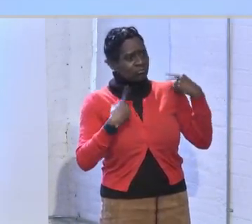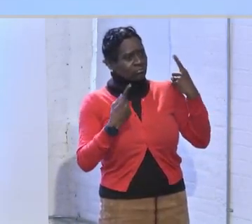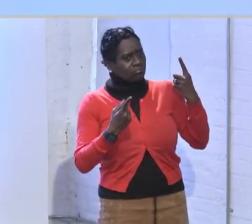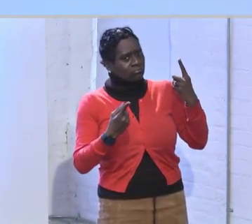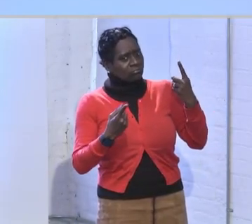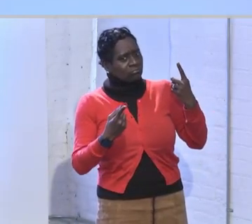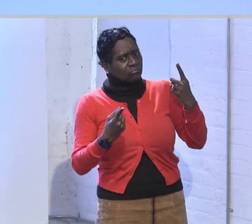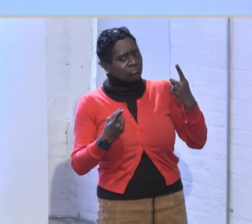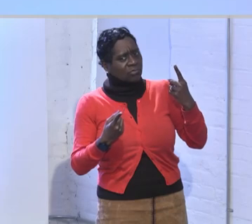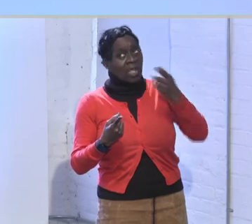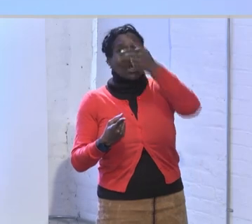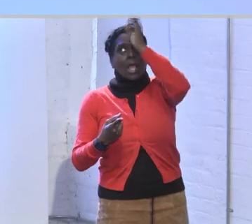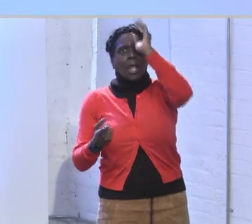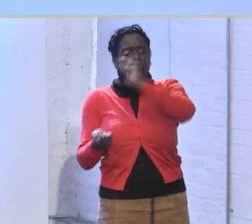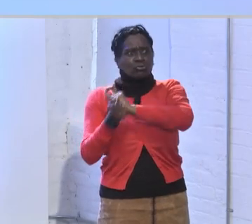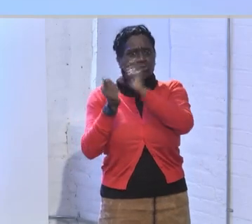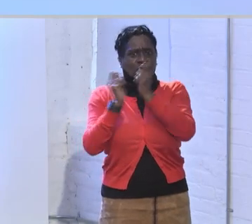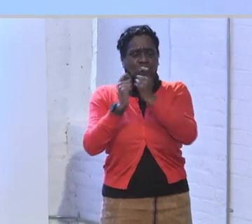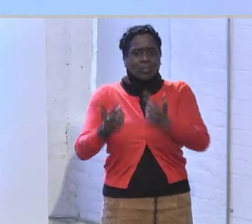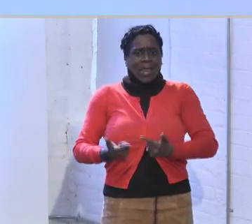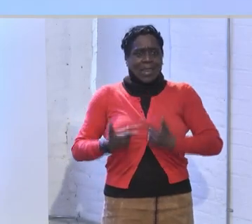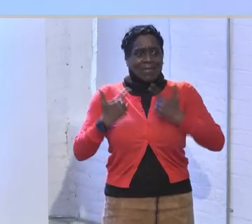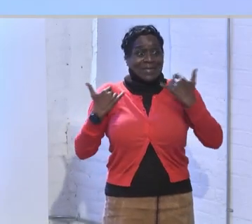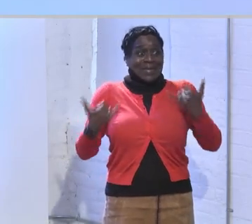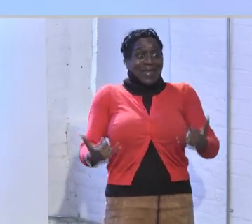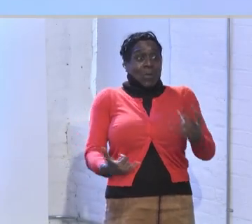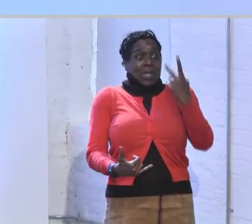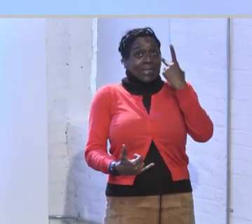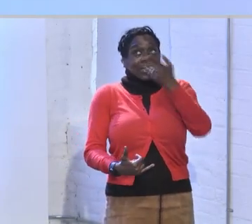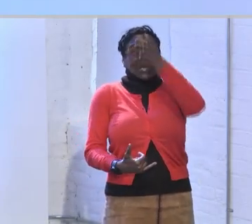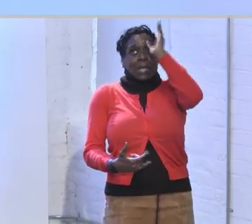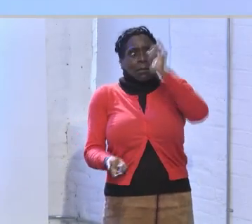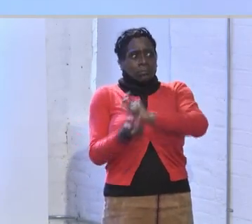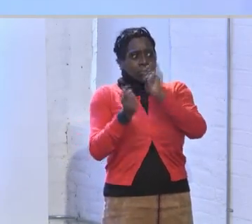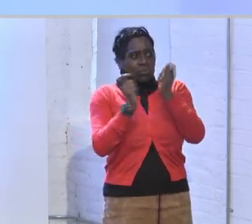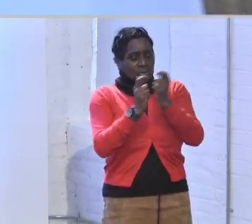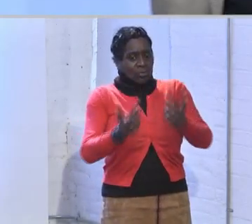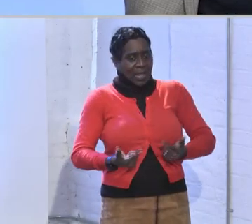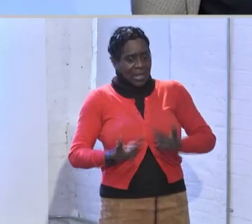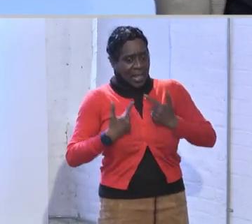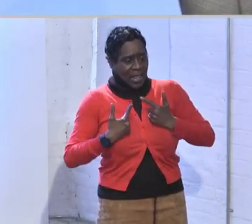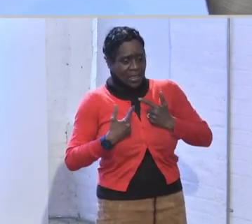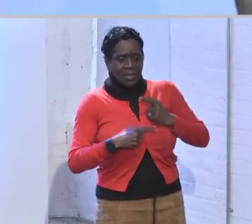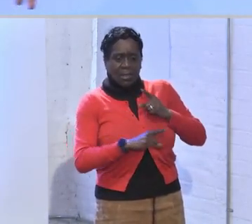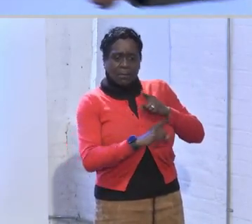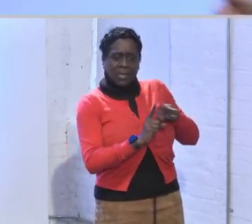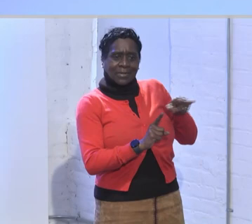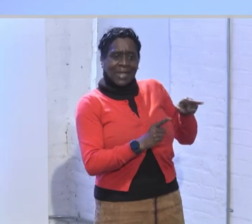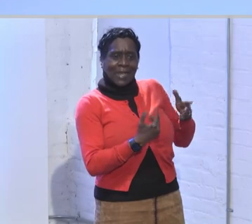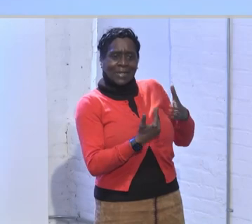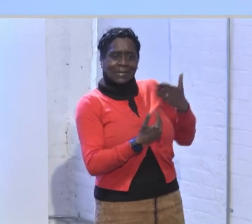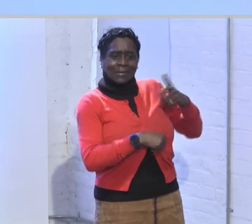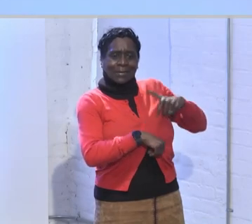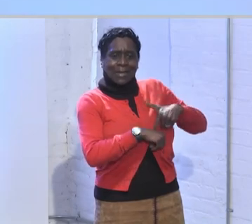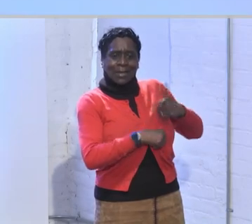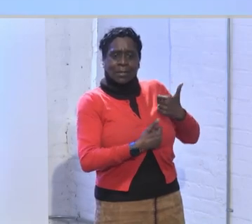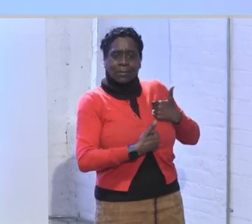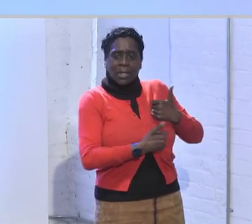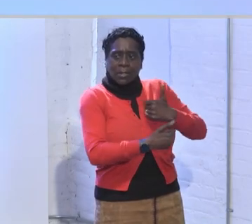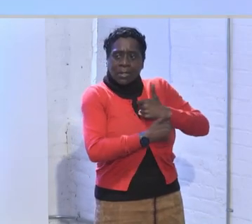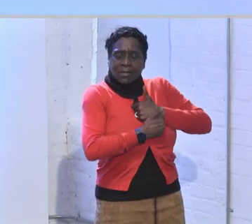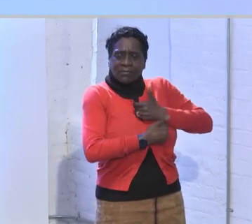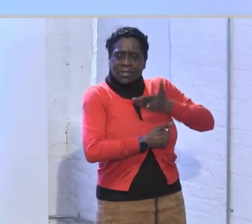realize, no, God transformed my life. I see it. But they had an easier time loving God than maybe